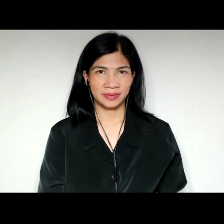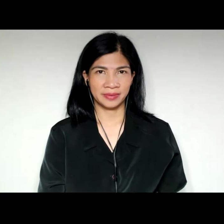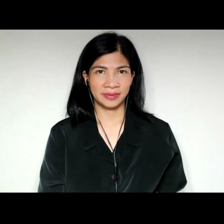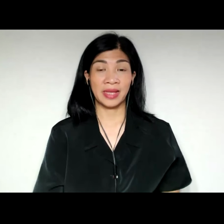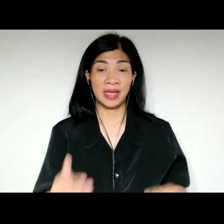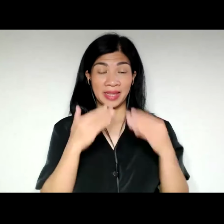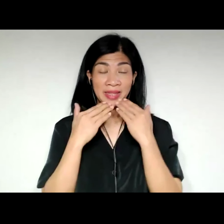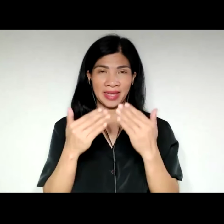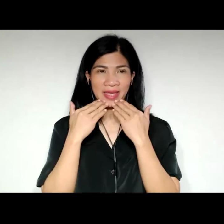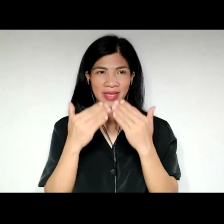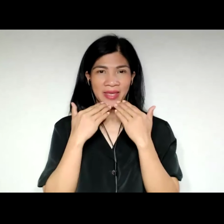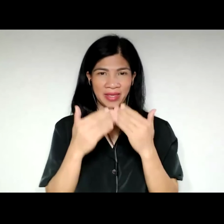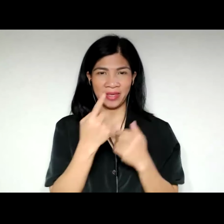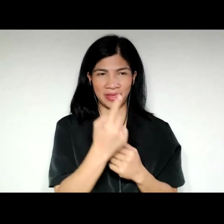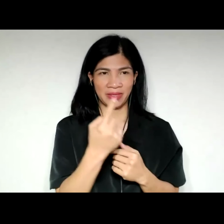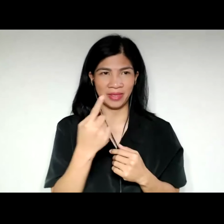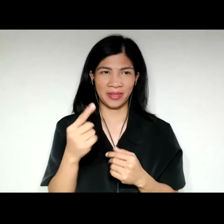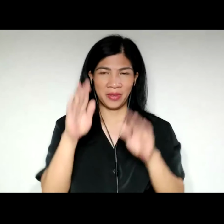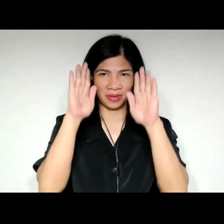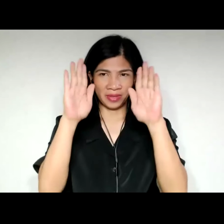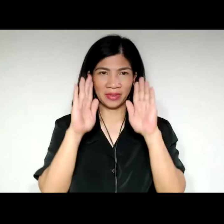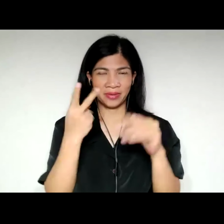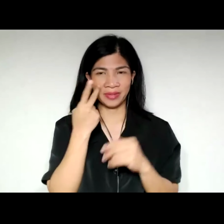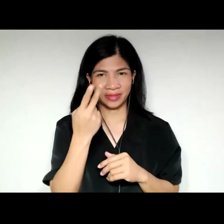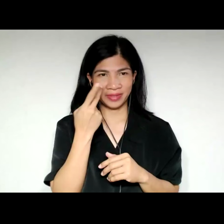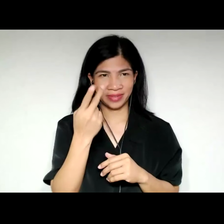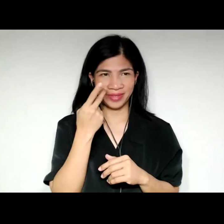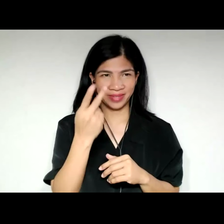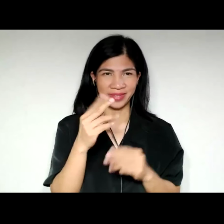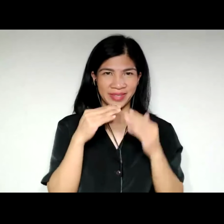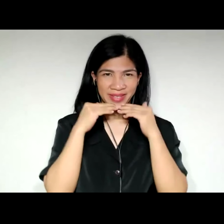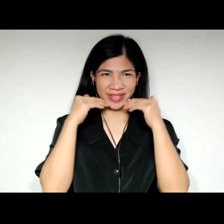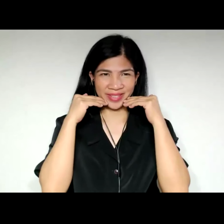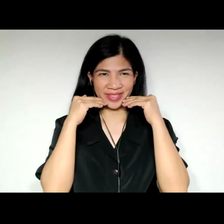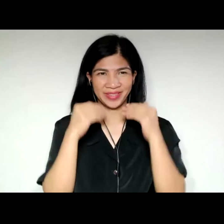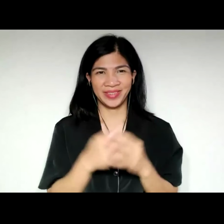Thank you very much, everyone. It's wonderful to see everyone's smiles.